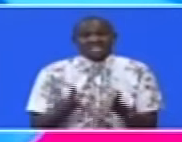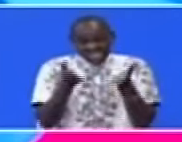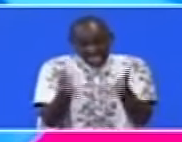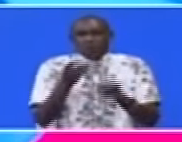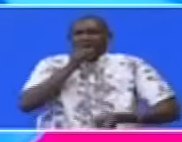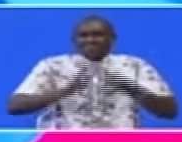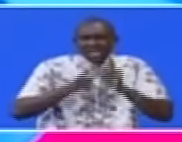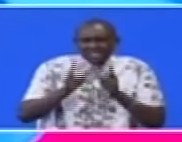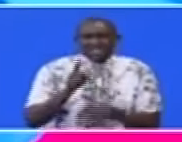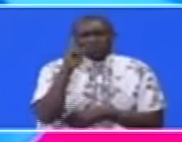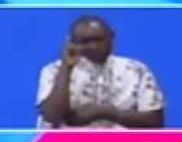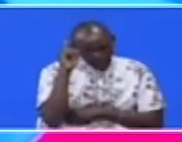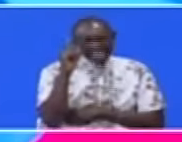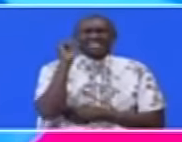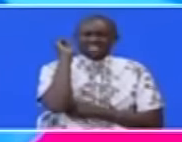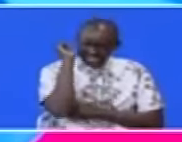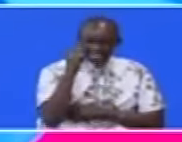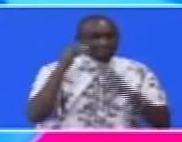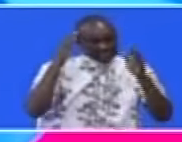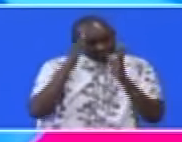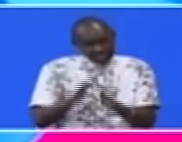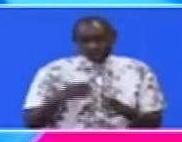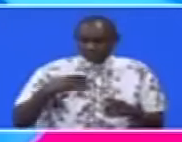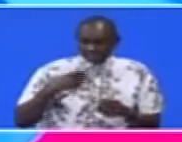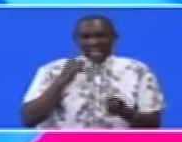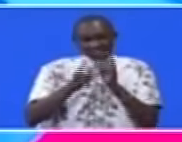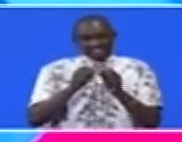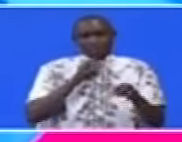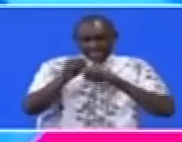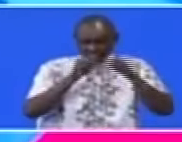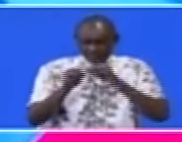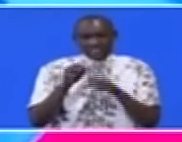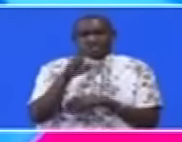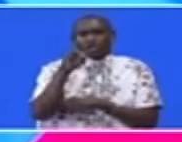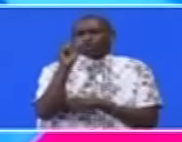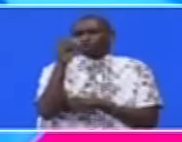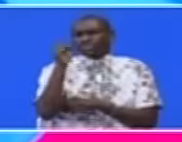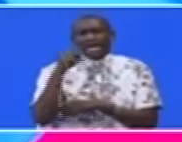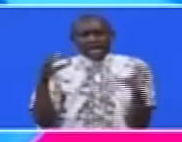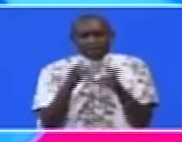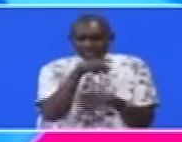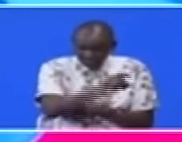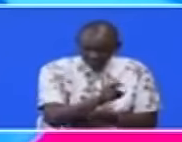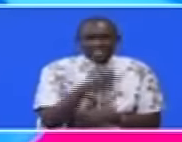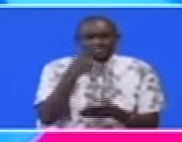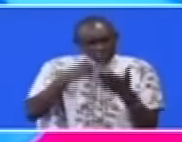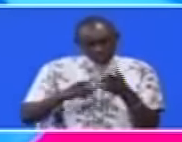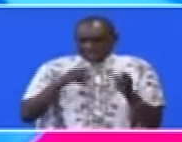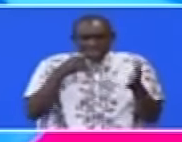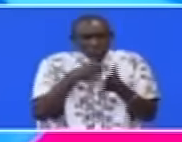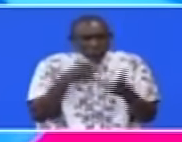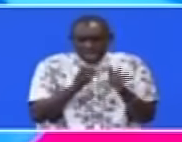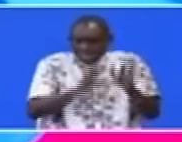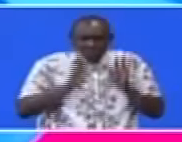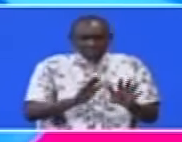In athletics, one of Kenya's biggest and disgraced athletes management companies, Rosa and Associates, has absolved itself from